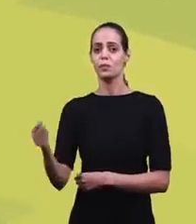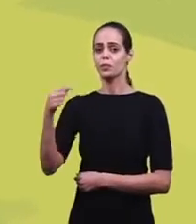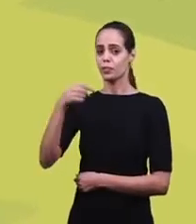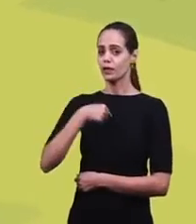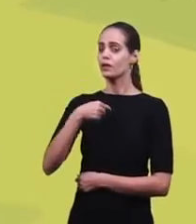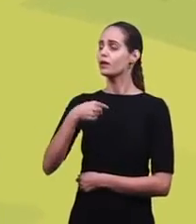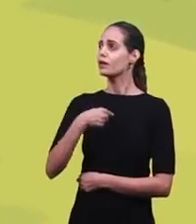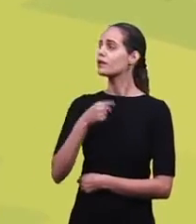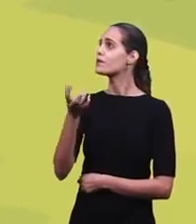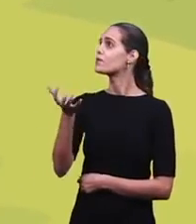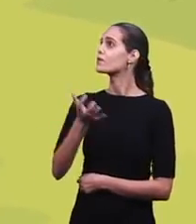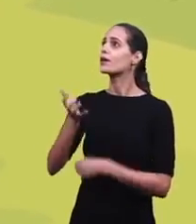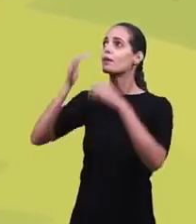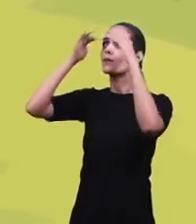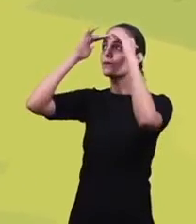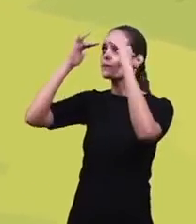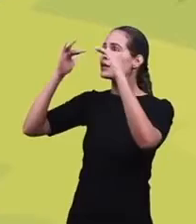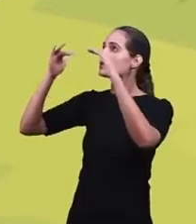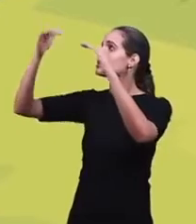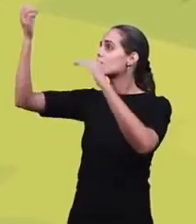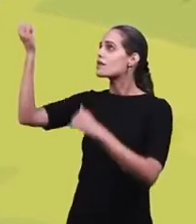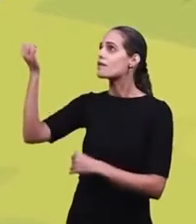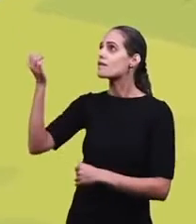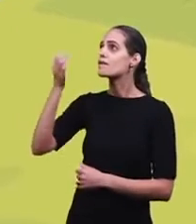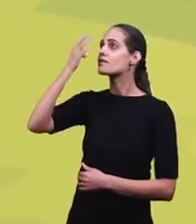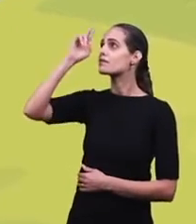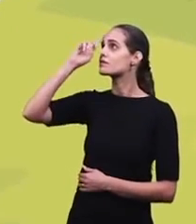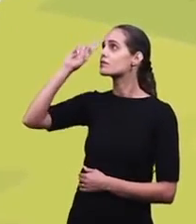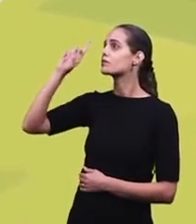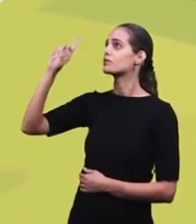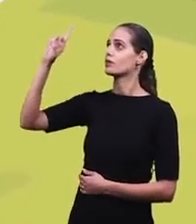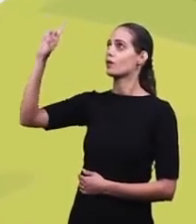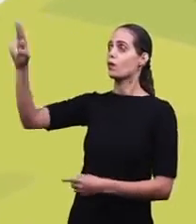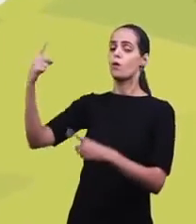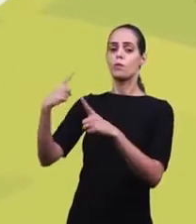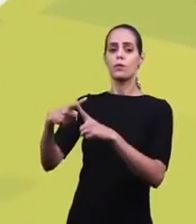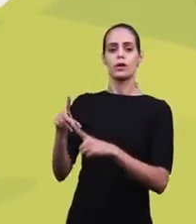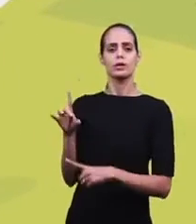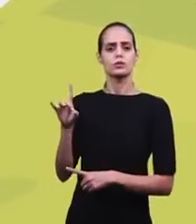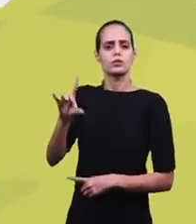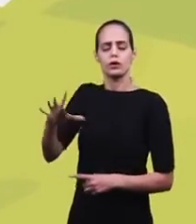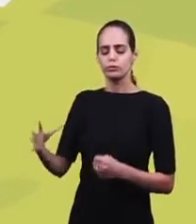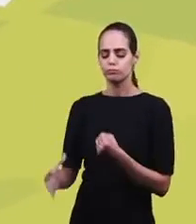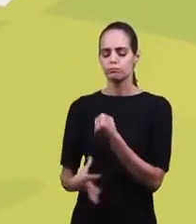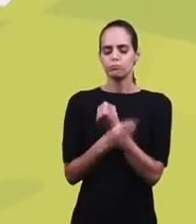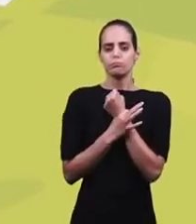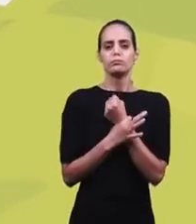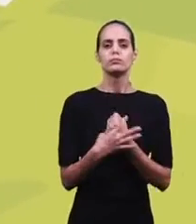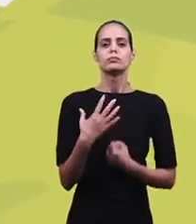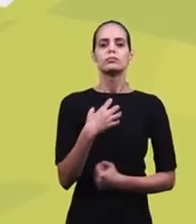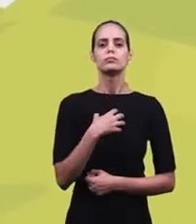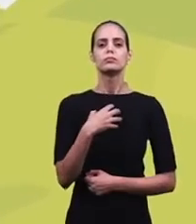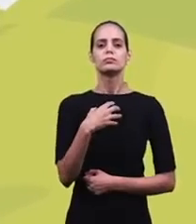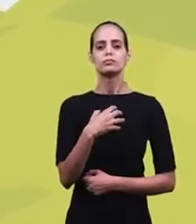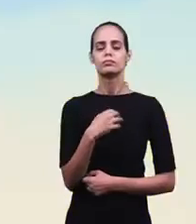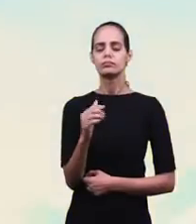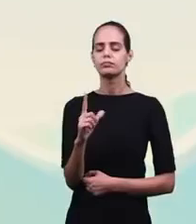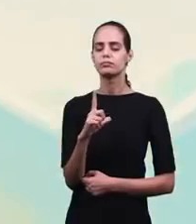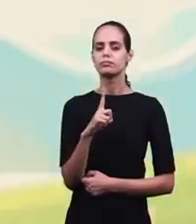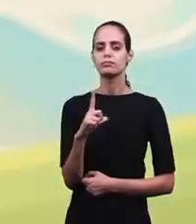Quero andar na tua luz, Senhor. Só assim estou